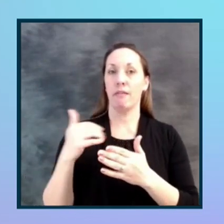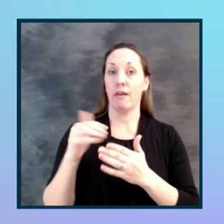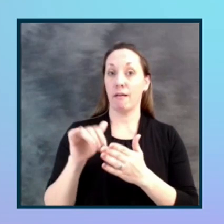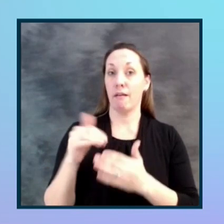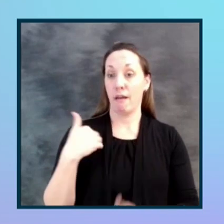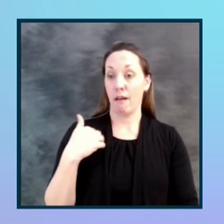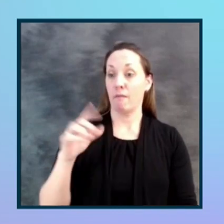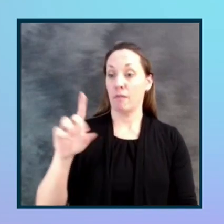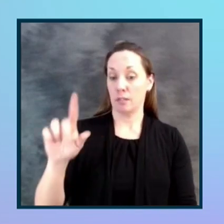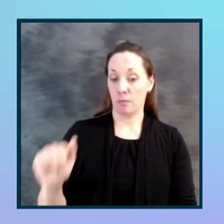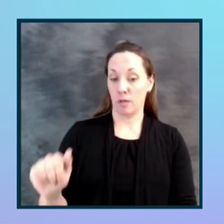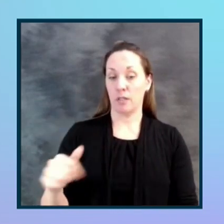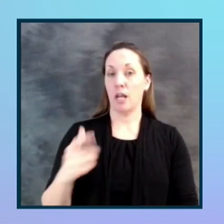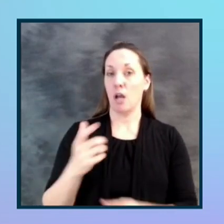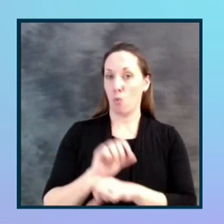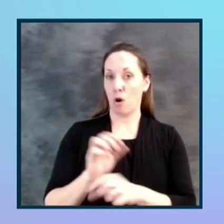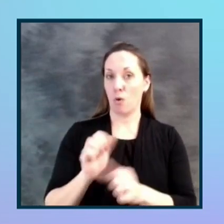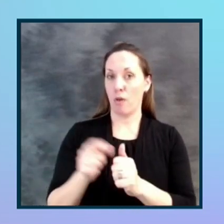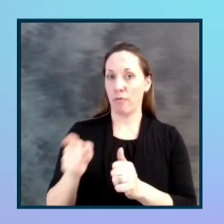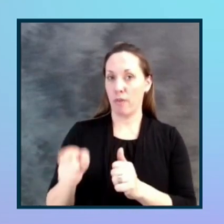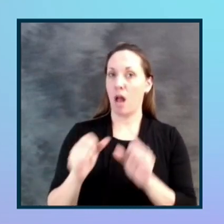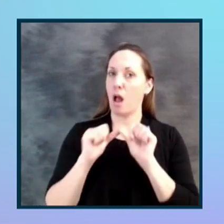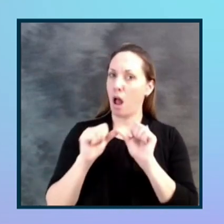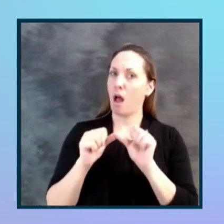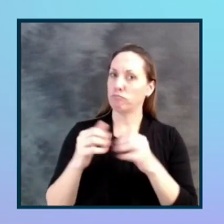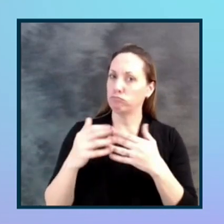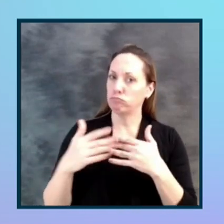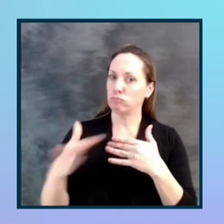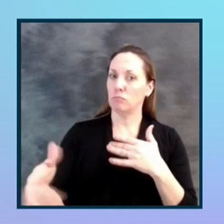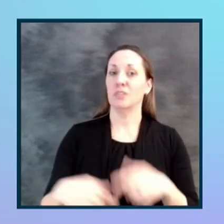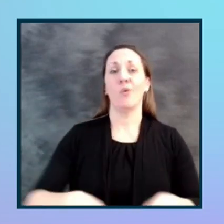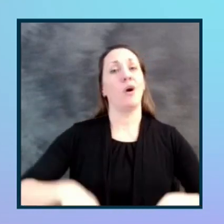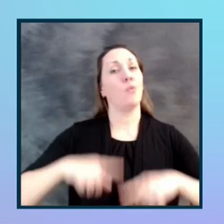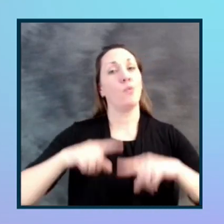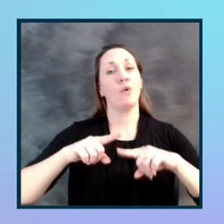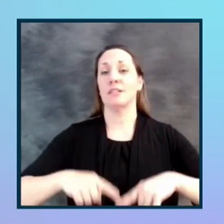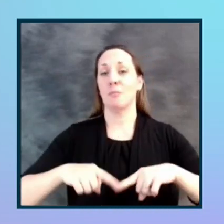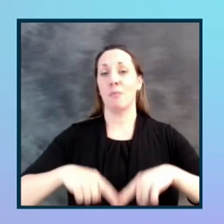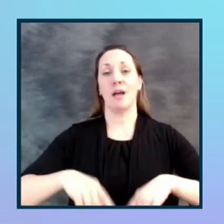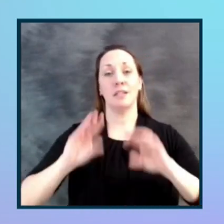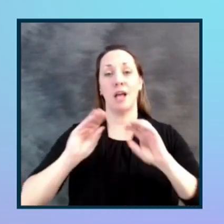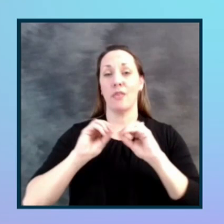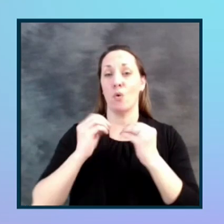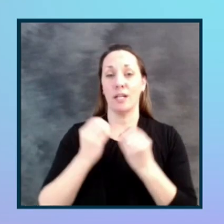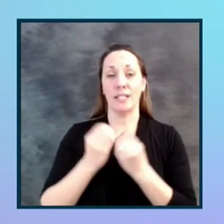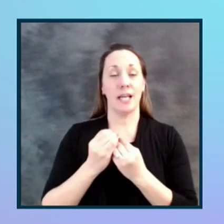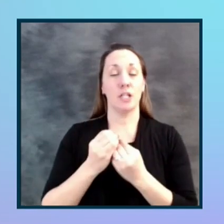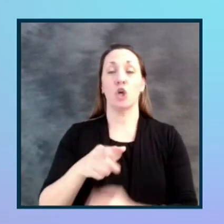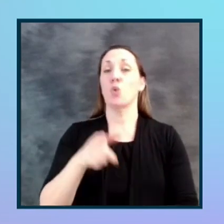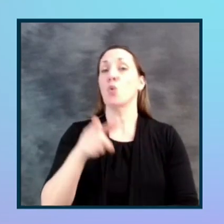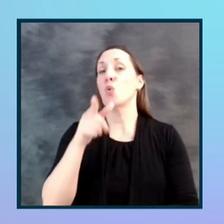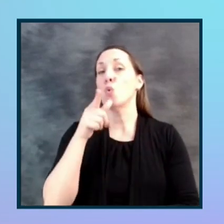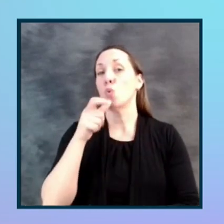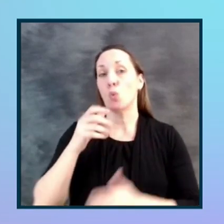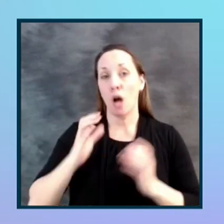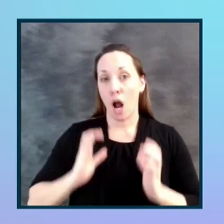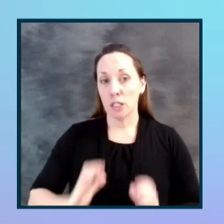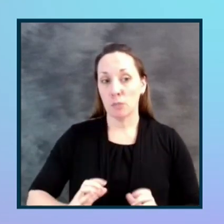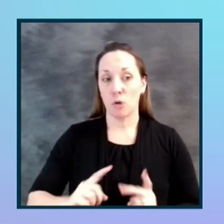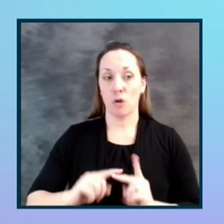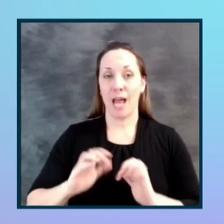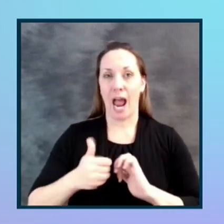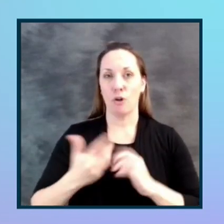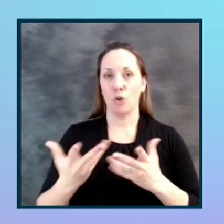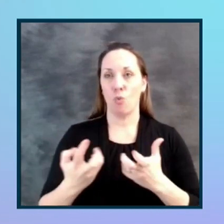ongoing basis. So it really comes down to your organization, who your customers are, and how you want to engage with